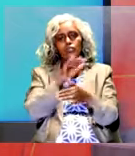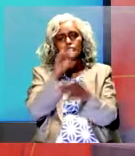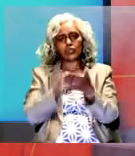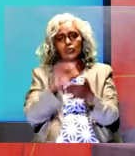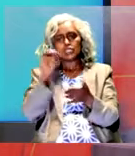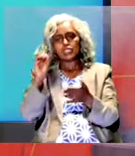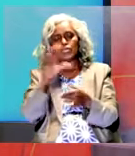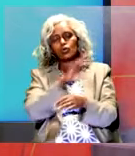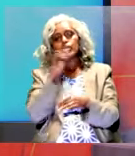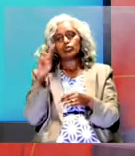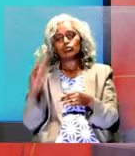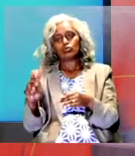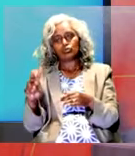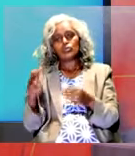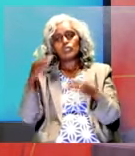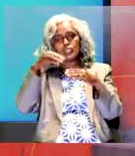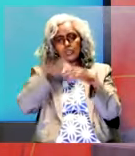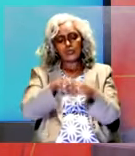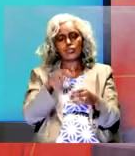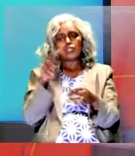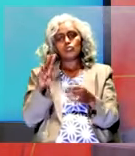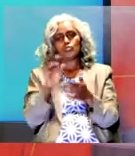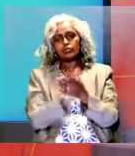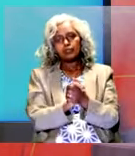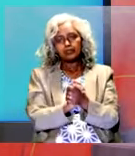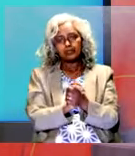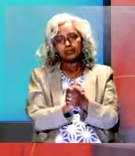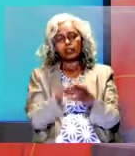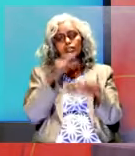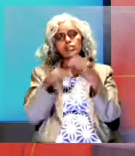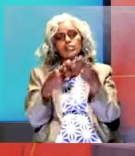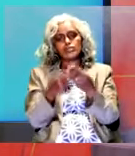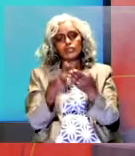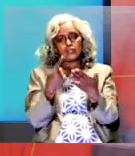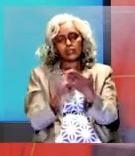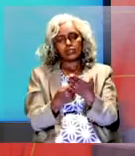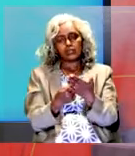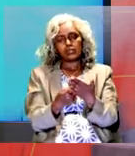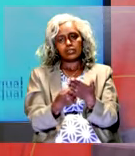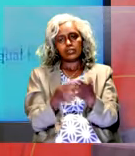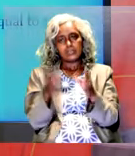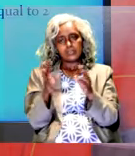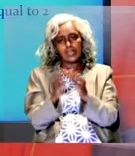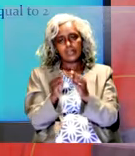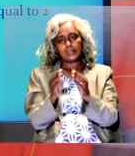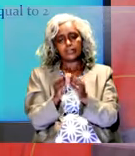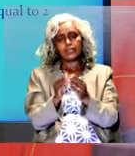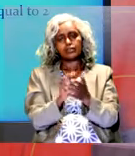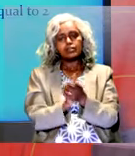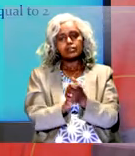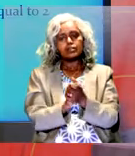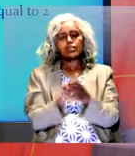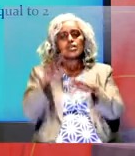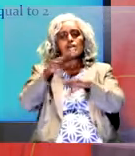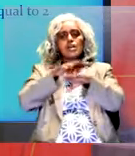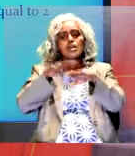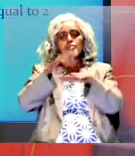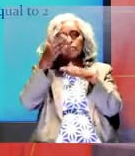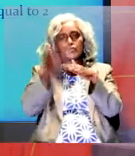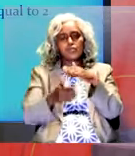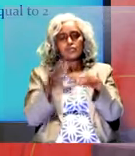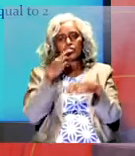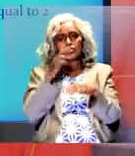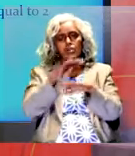between 0 and 2, including 2. Therefore, from this set, its upper bounds